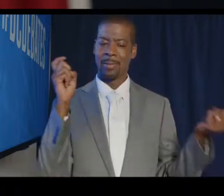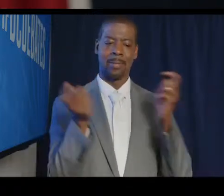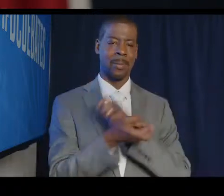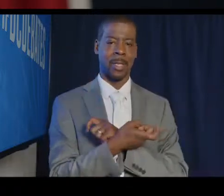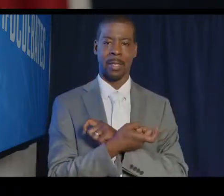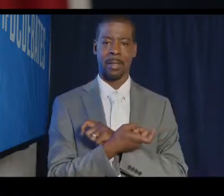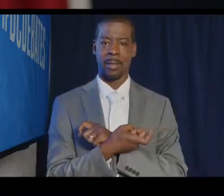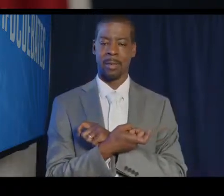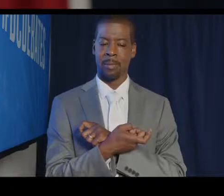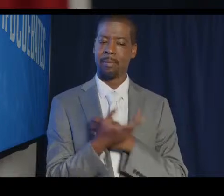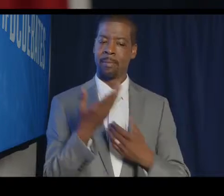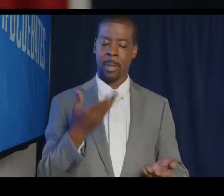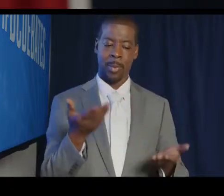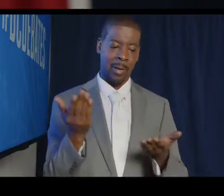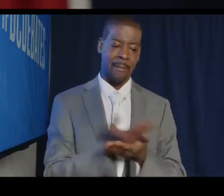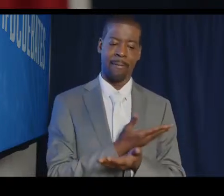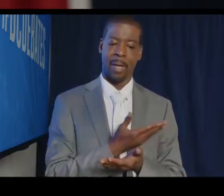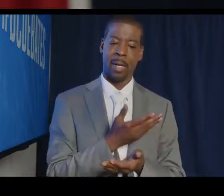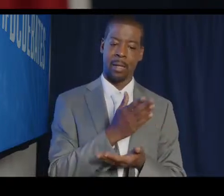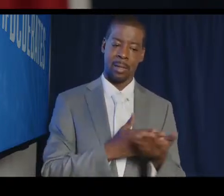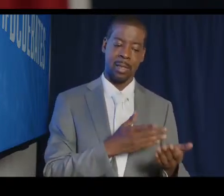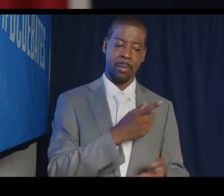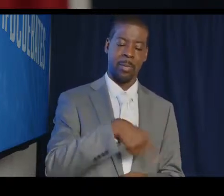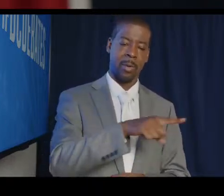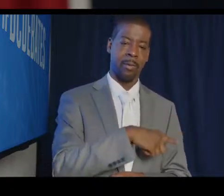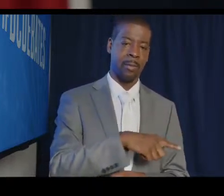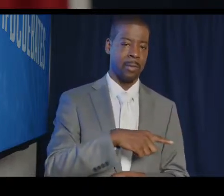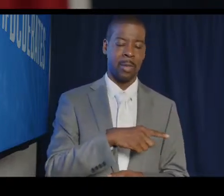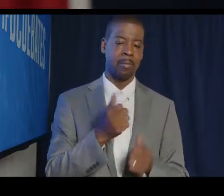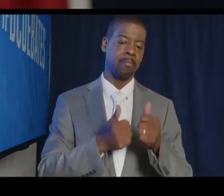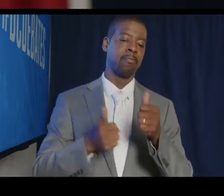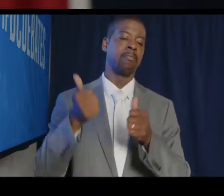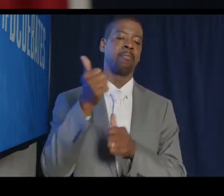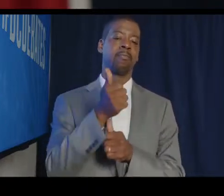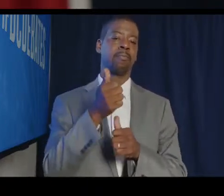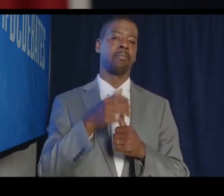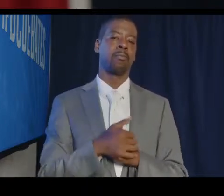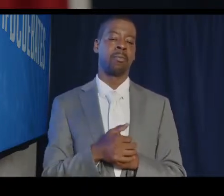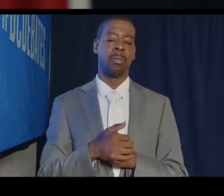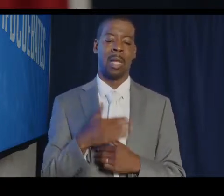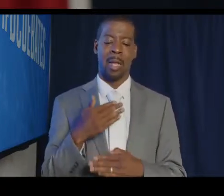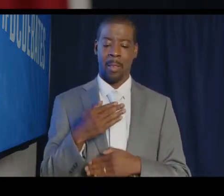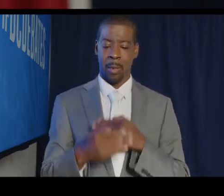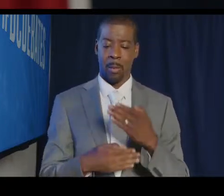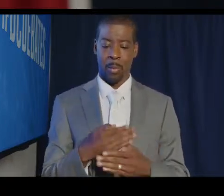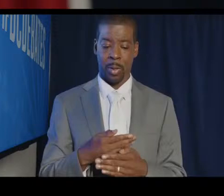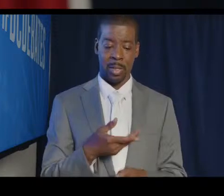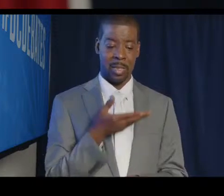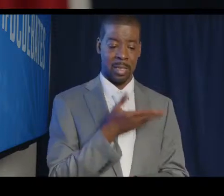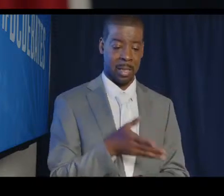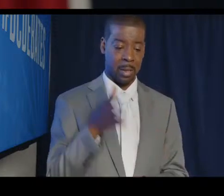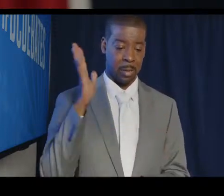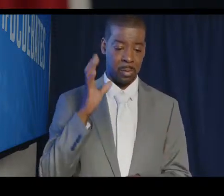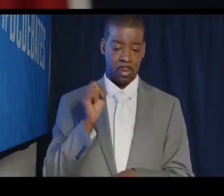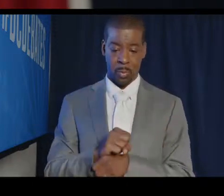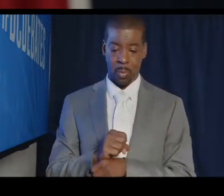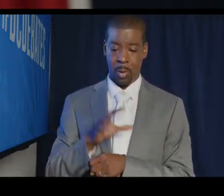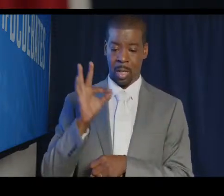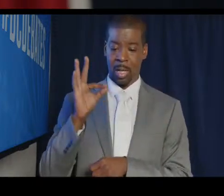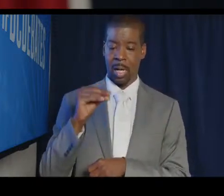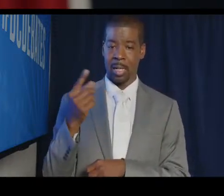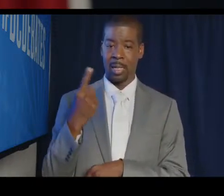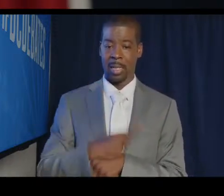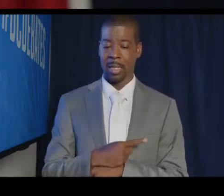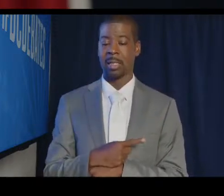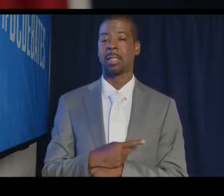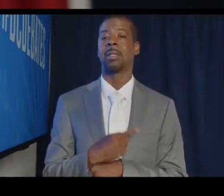fire and EMS years ago when they got sued for similar issues. The process they used there worked. It happened in 90 days. Right